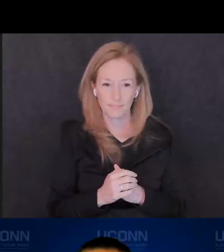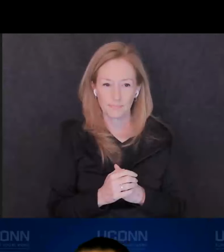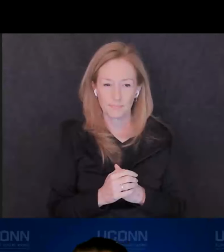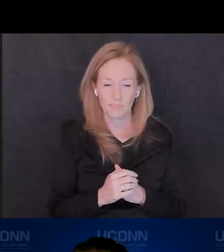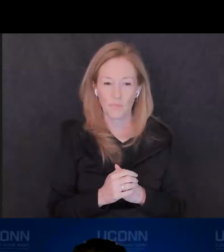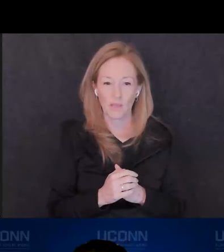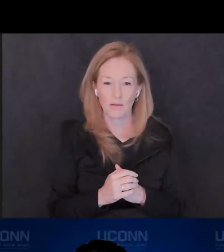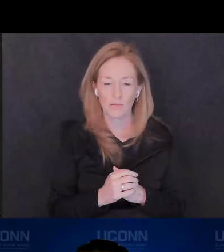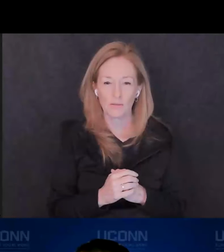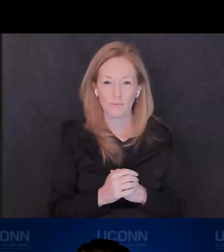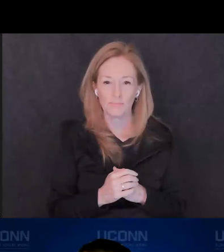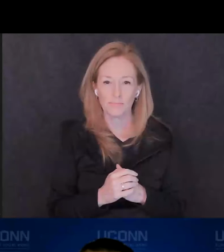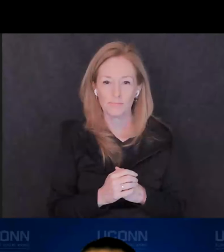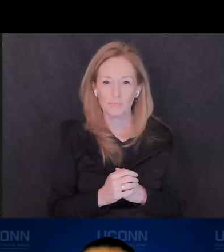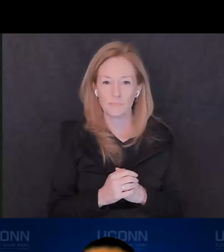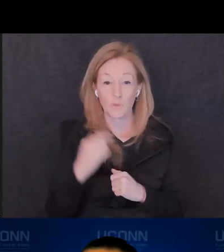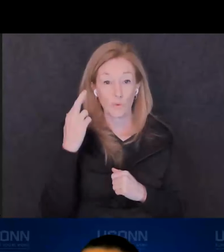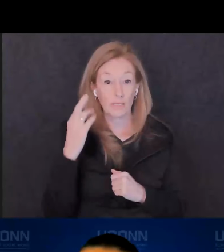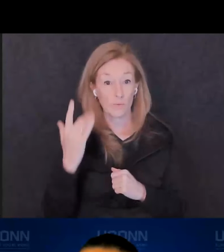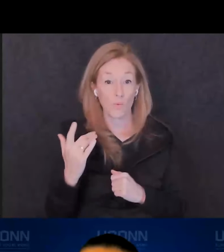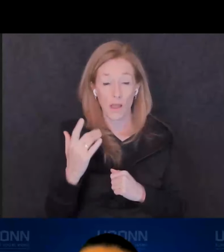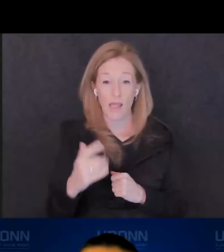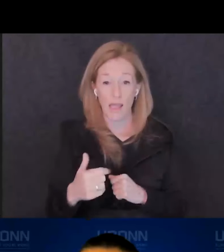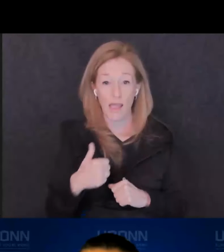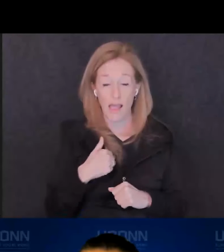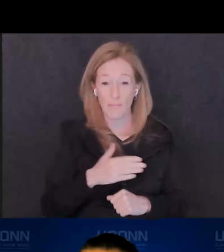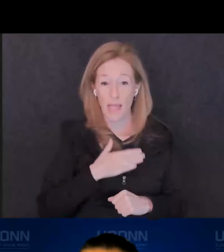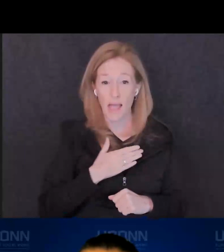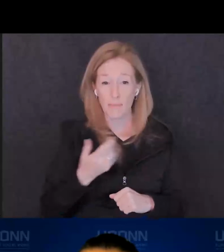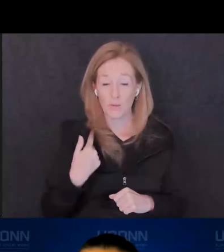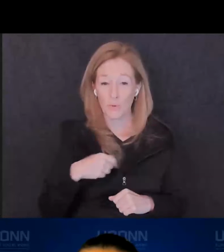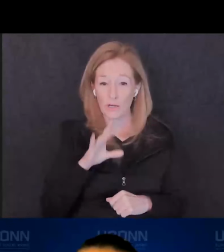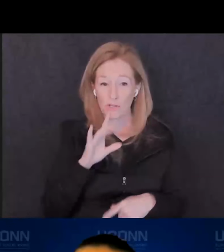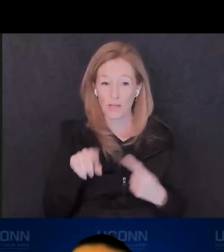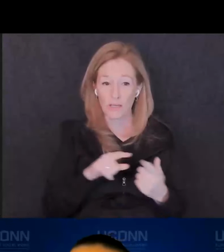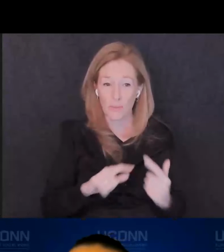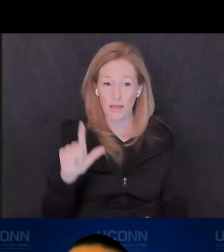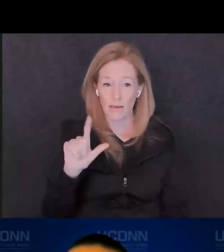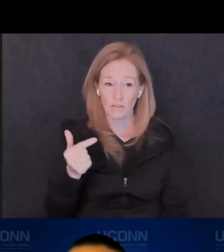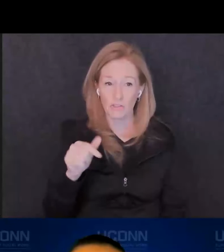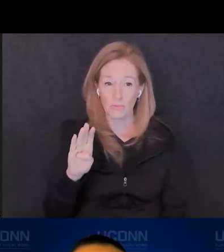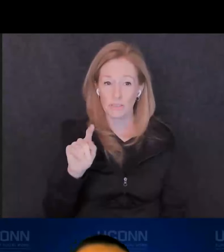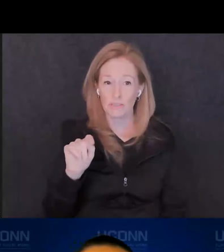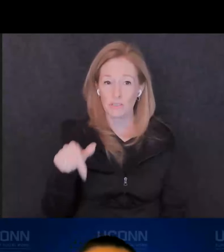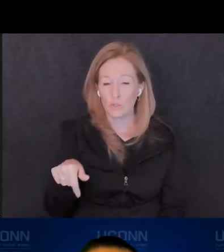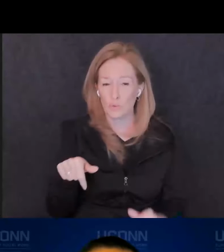I think one of the reasons I'm so happy that we're talking about LGBTQ populations specifically is